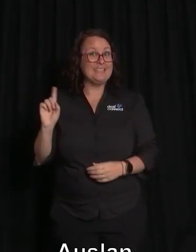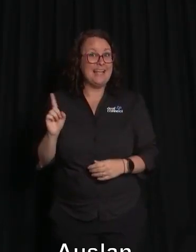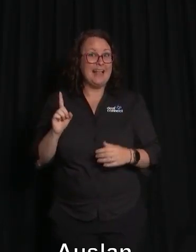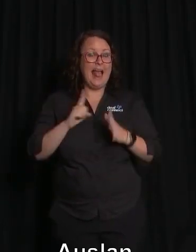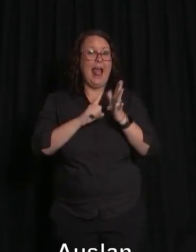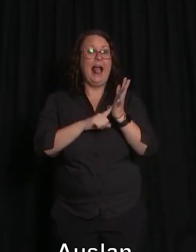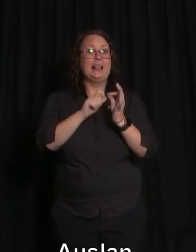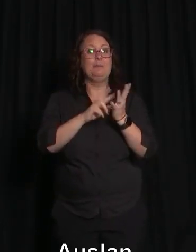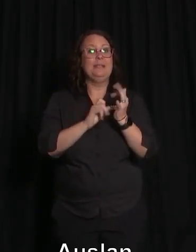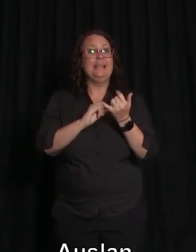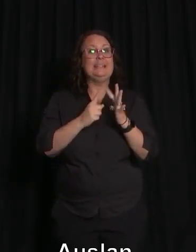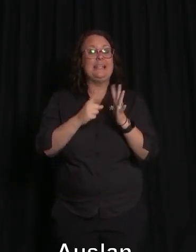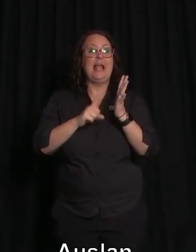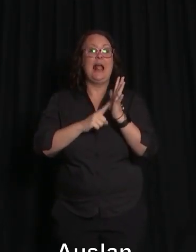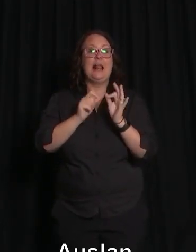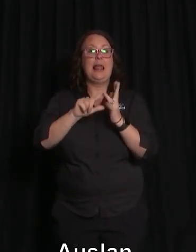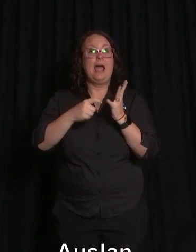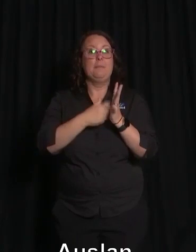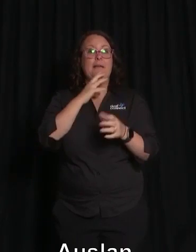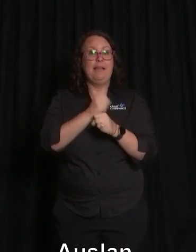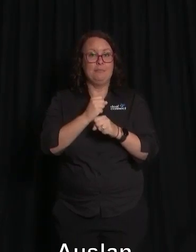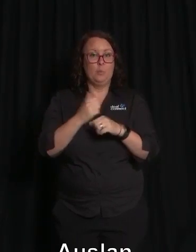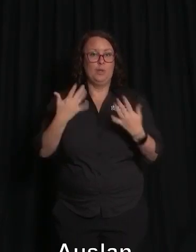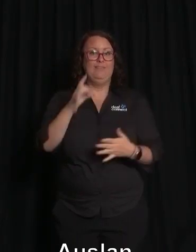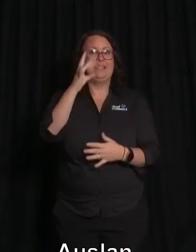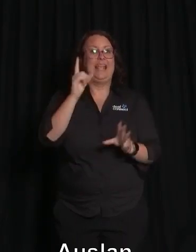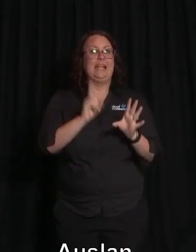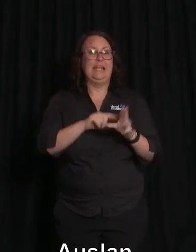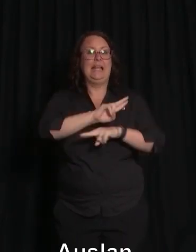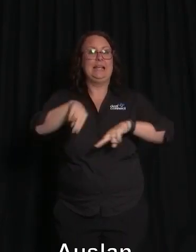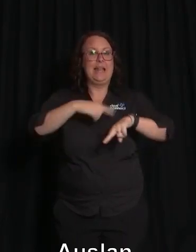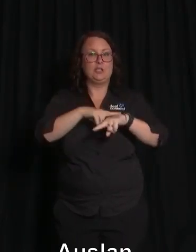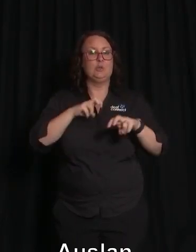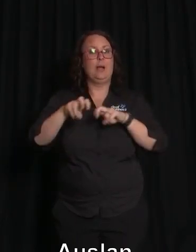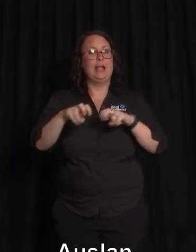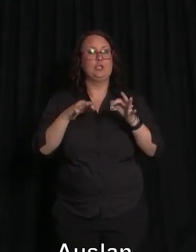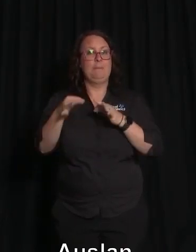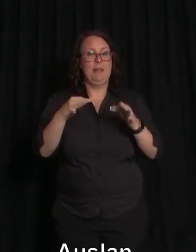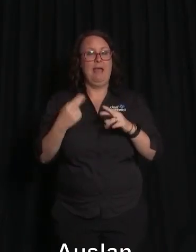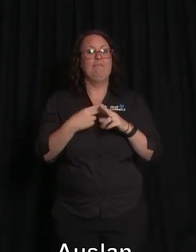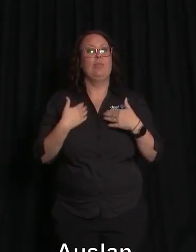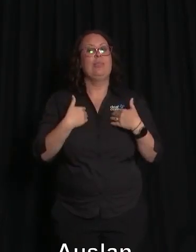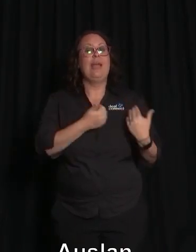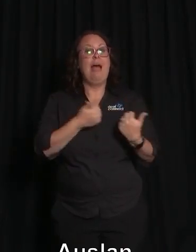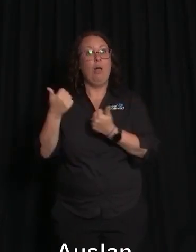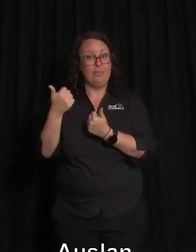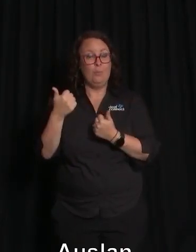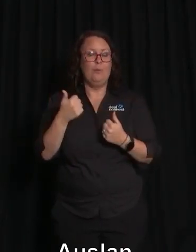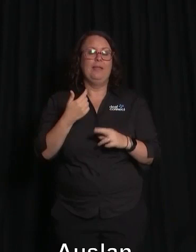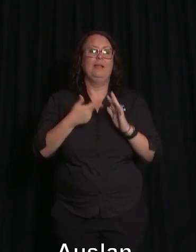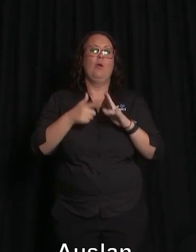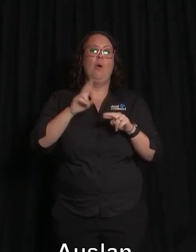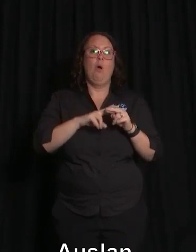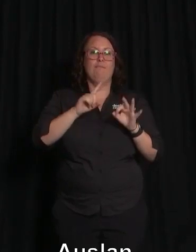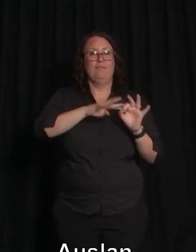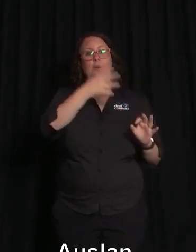Albanese Labor government will deliver a 10-year national action plan for the health and well-being of LGBTIQA people.